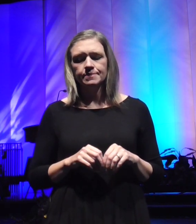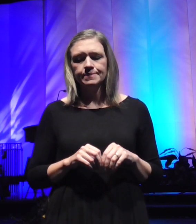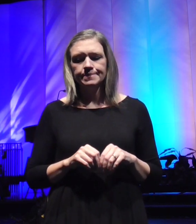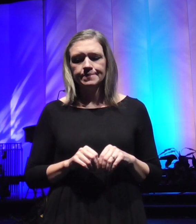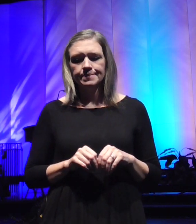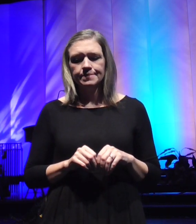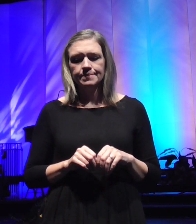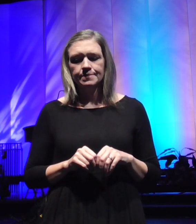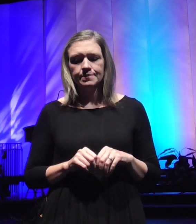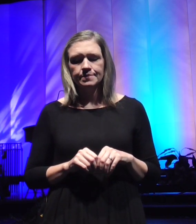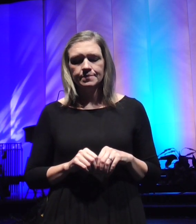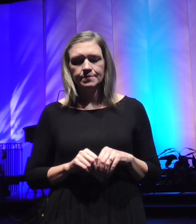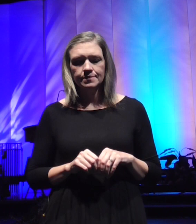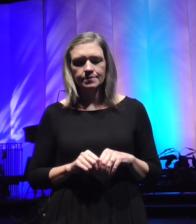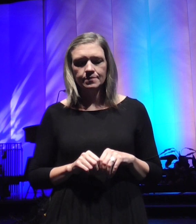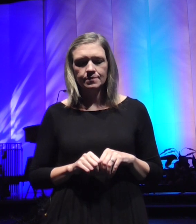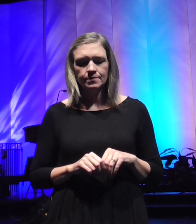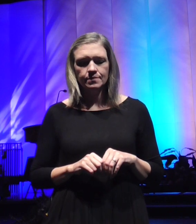anymore.